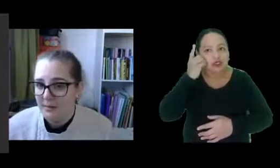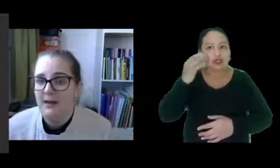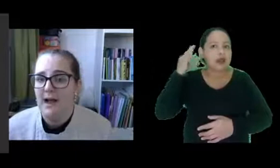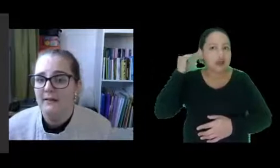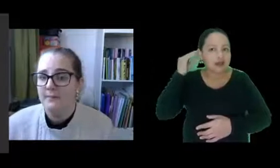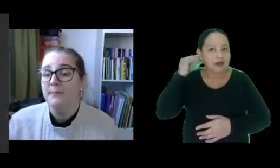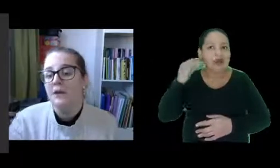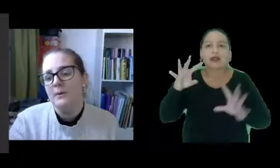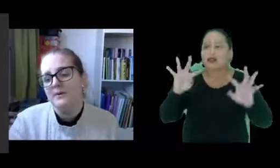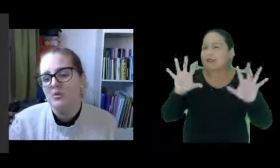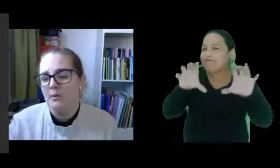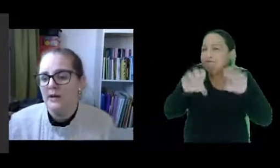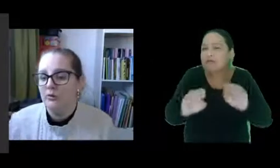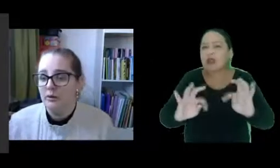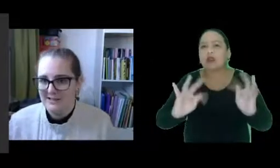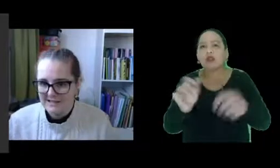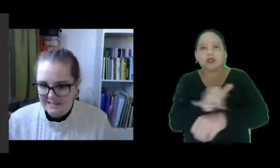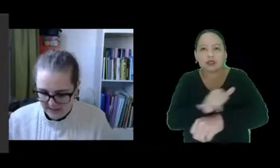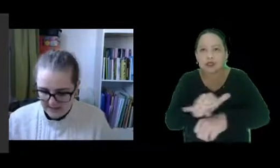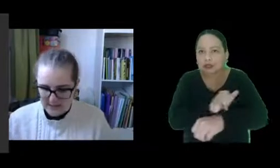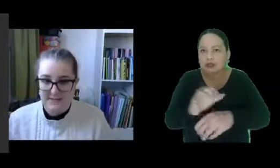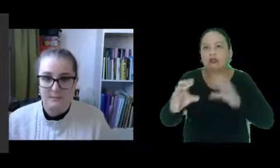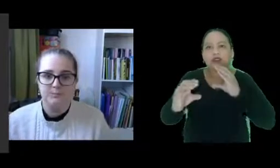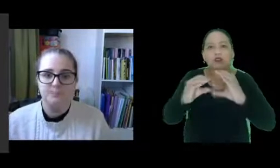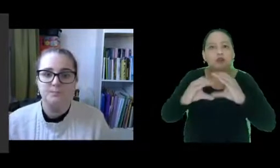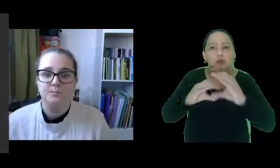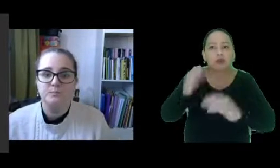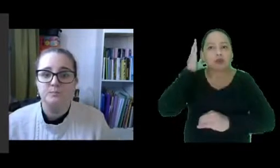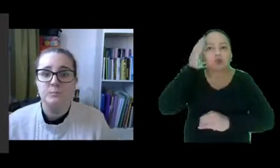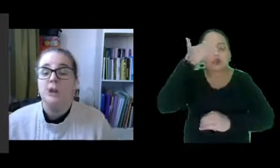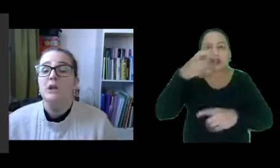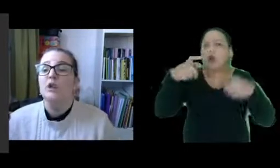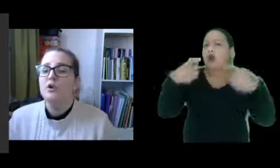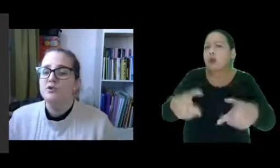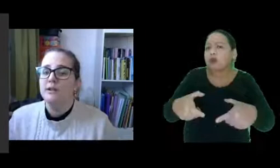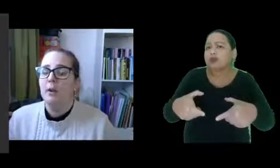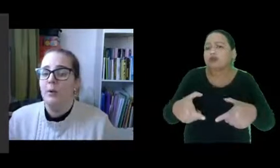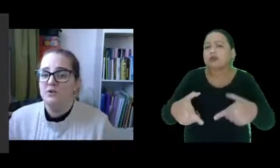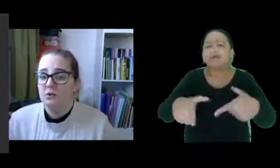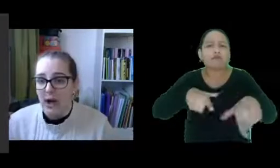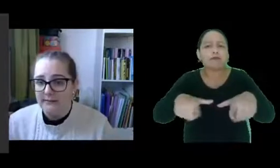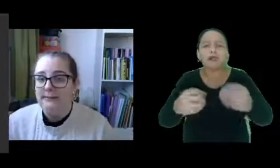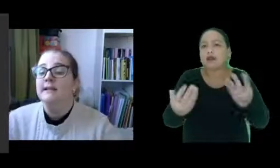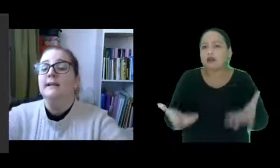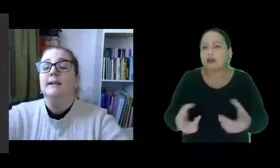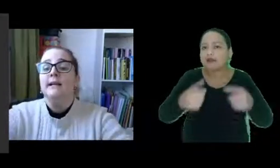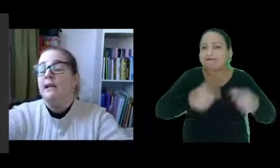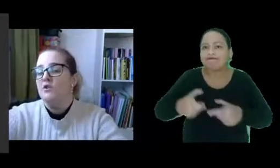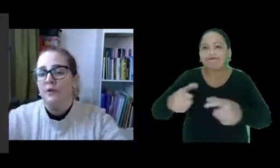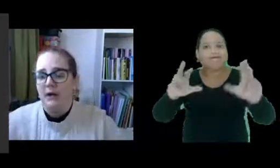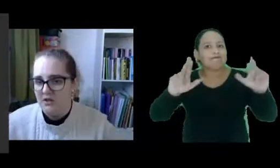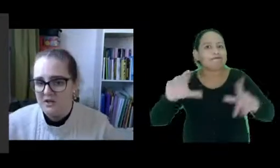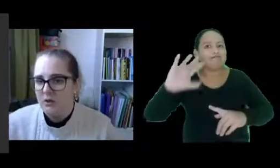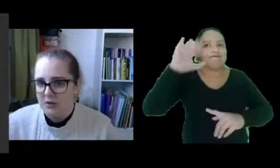with someone who uses extended speech. And I needed to master all these techniques. Where can I work? In